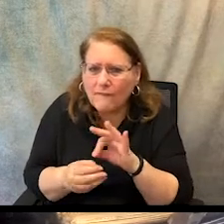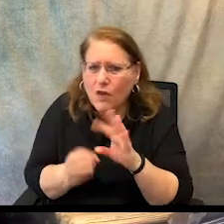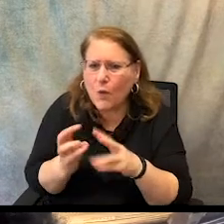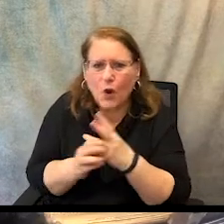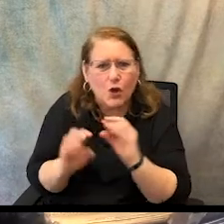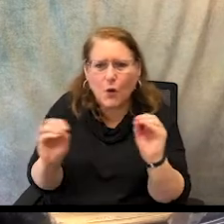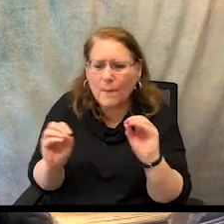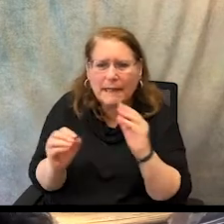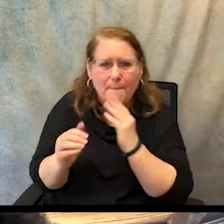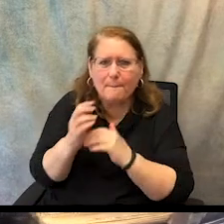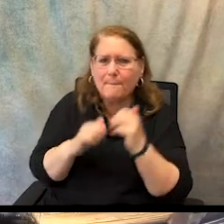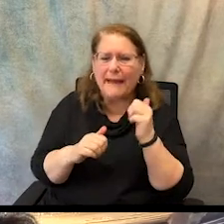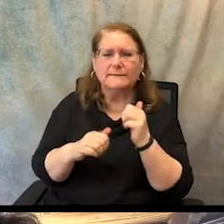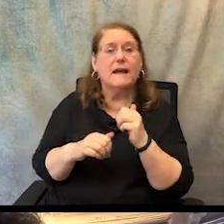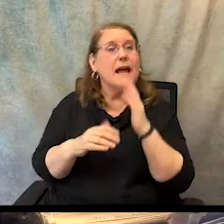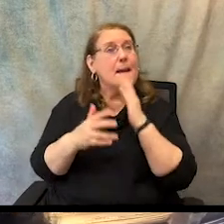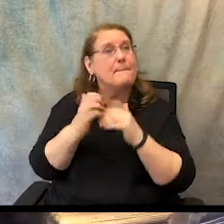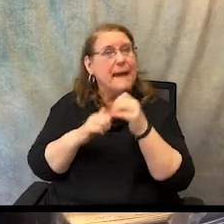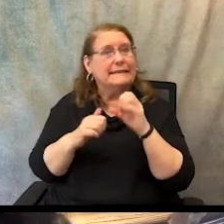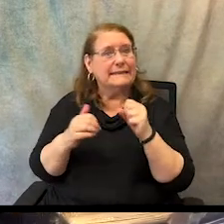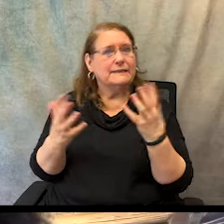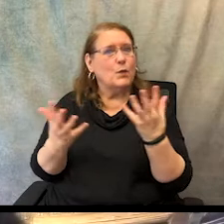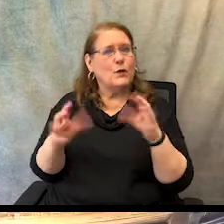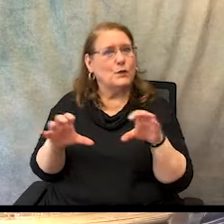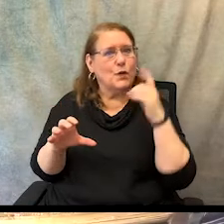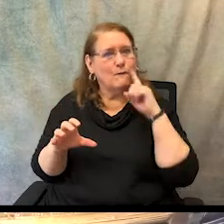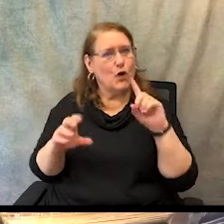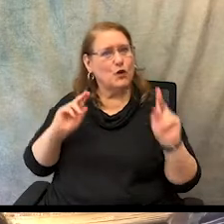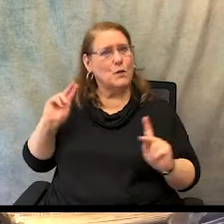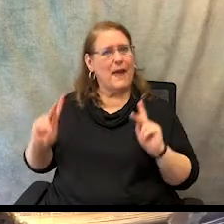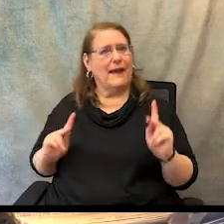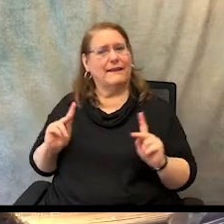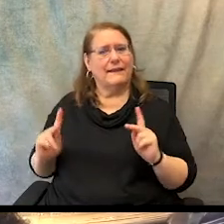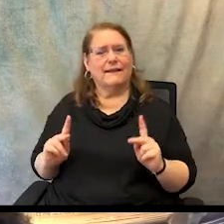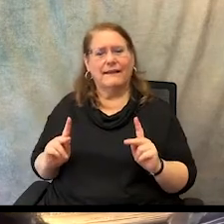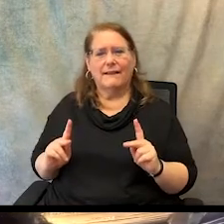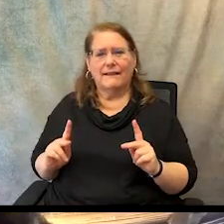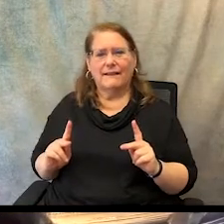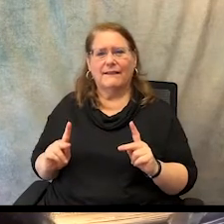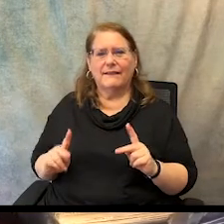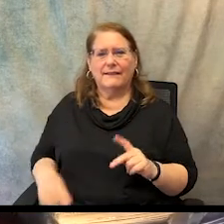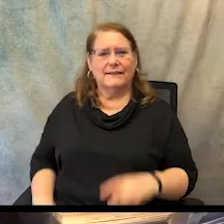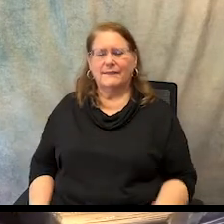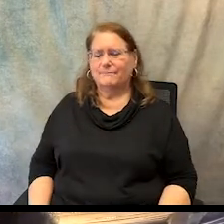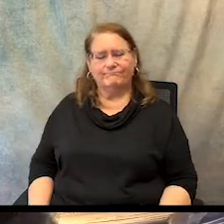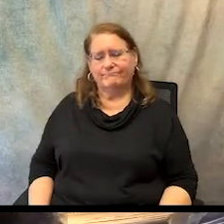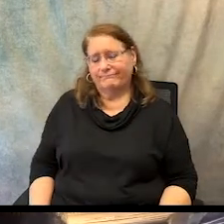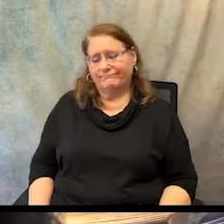not the best. Nobody is the best. The best is what we are doing for this humanity. It's not only to write